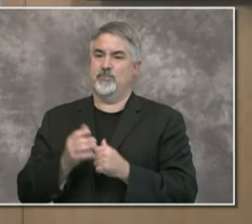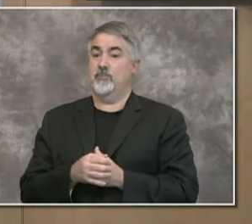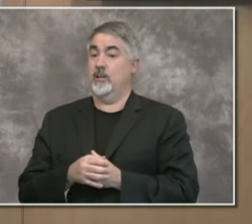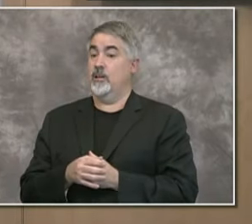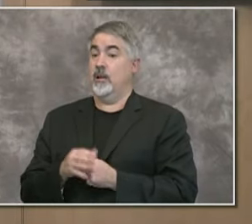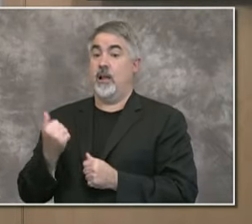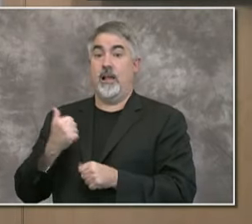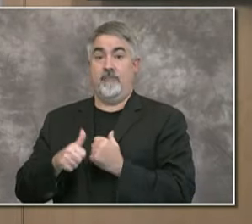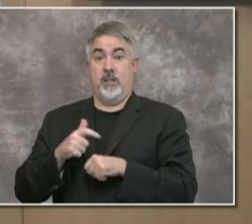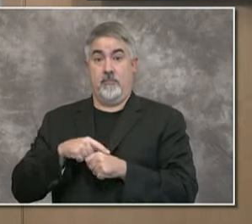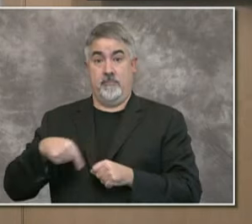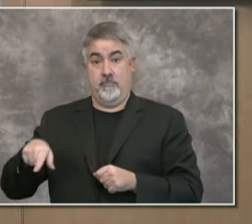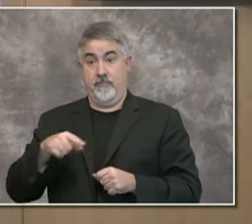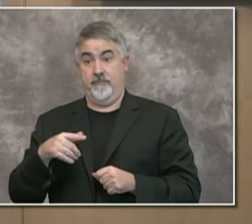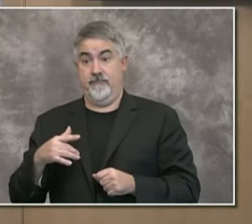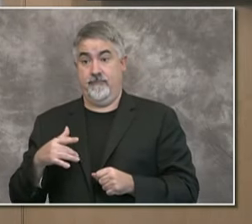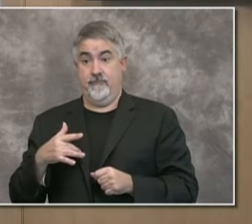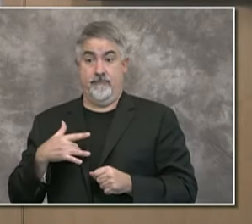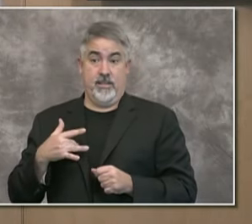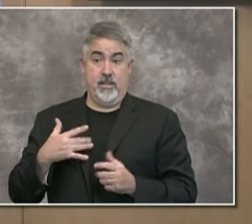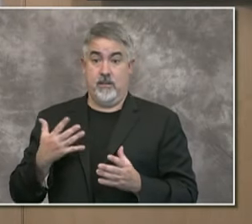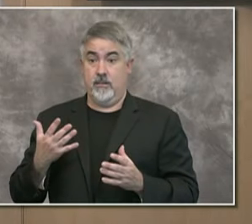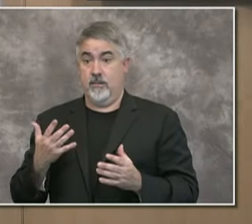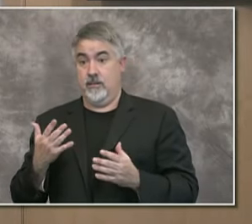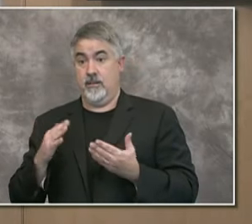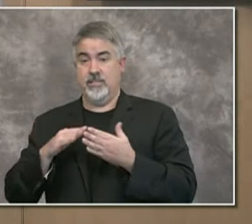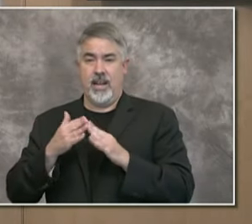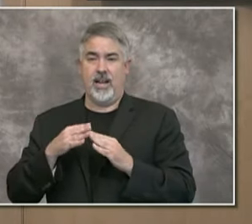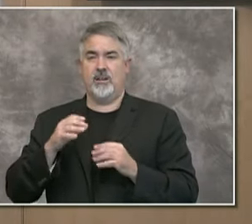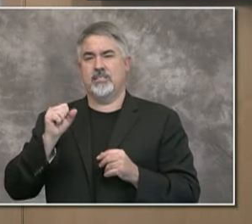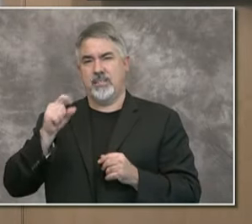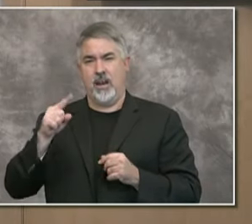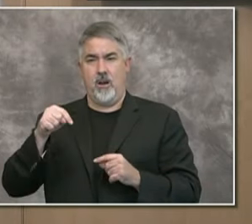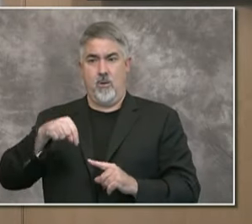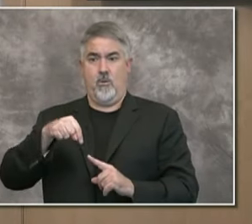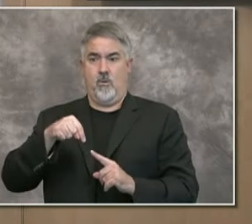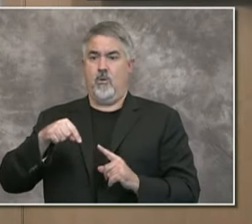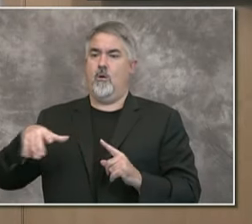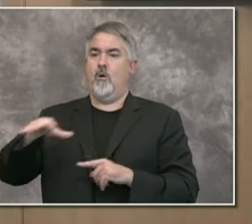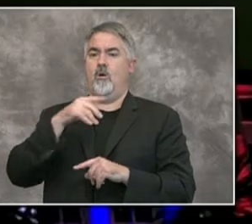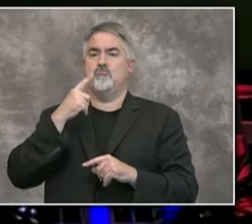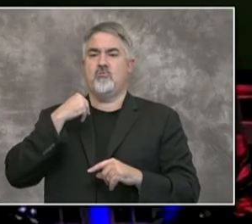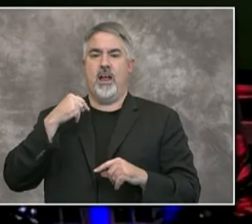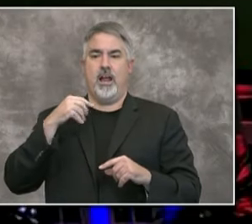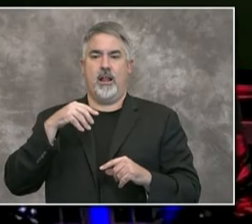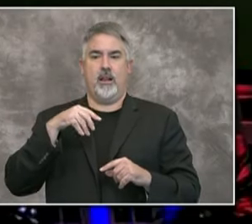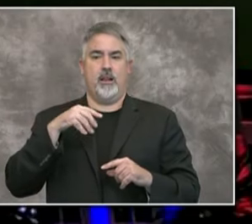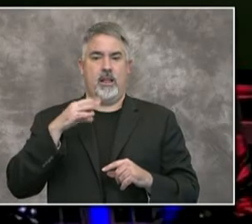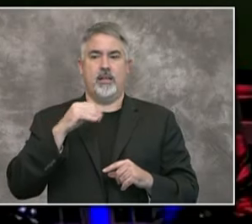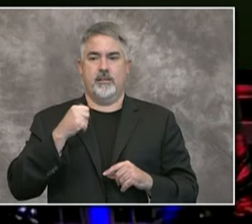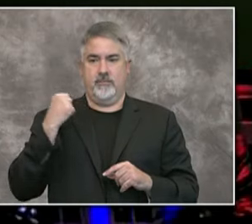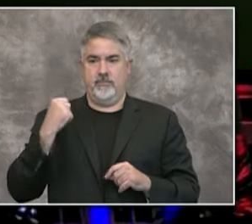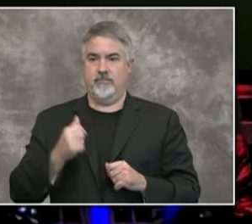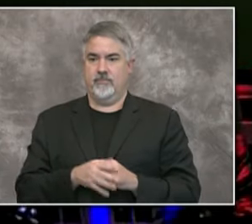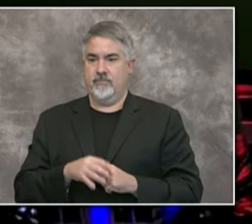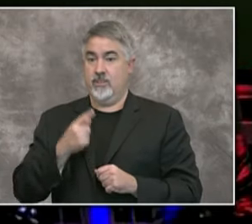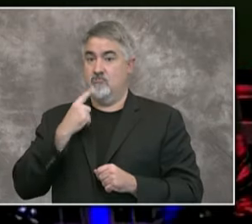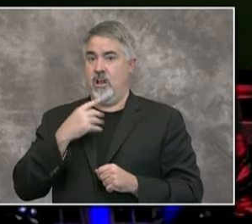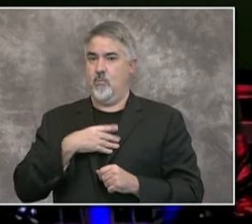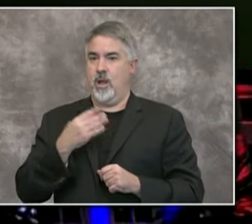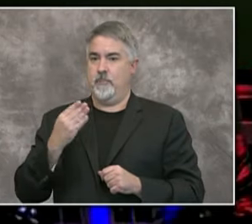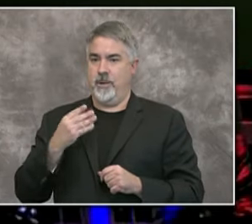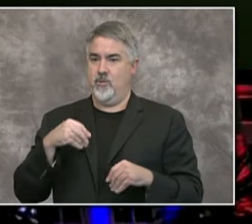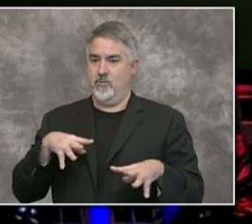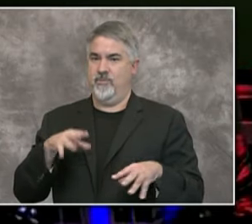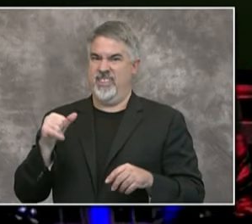historic county administration building in downtown San Diego is lit up in red, white, and blue to honor our incredible